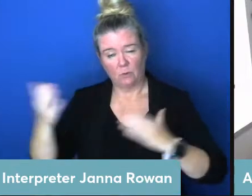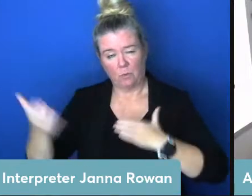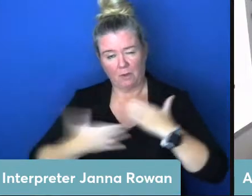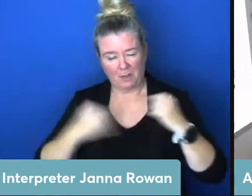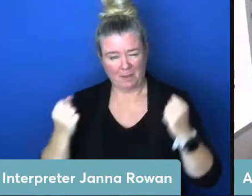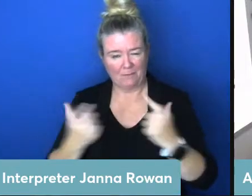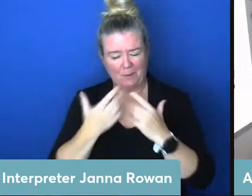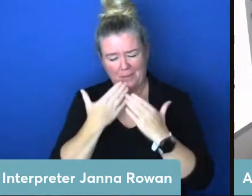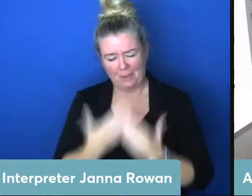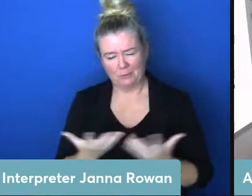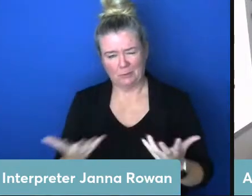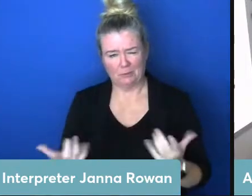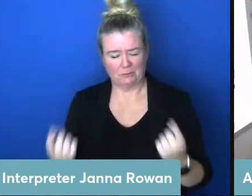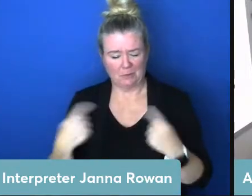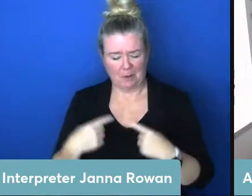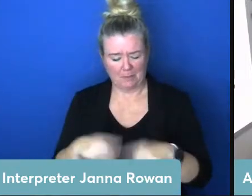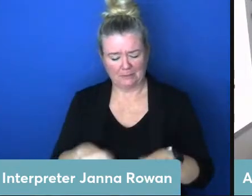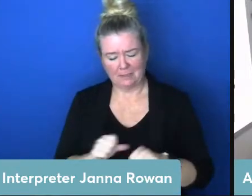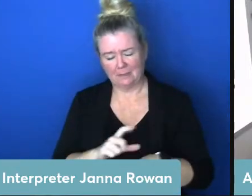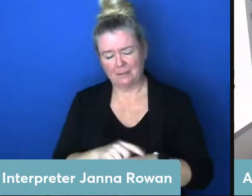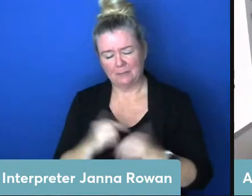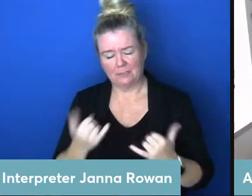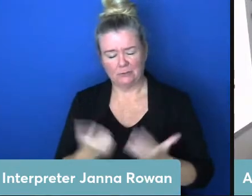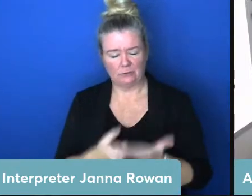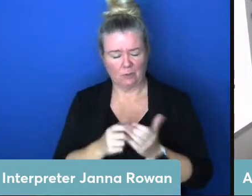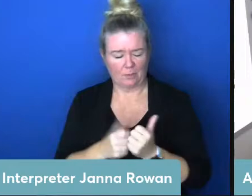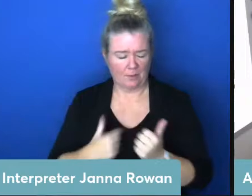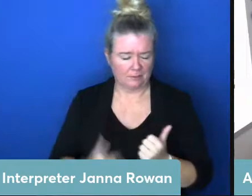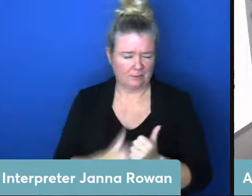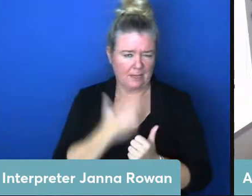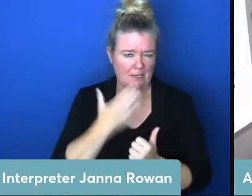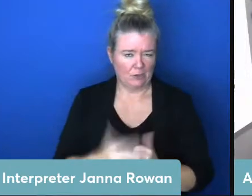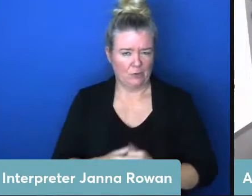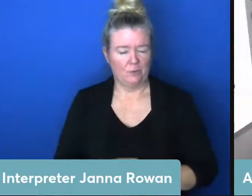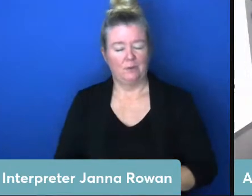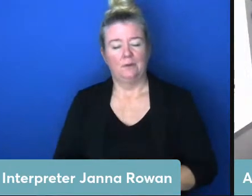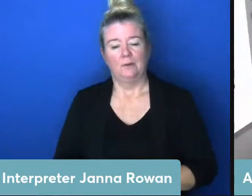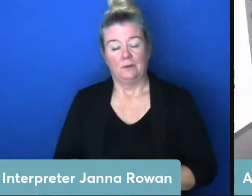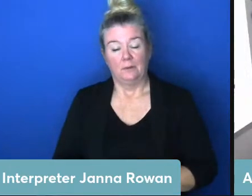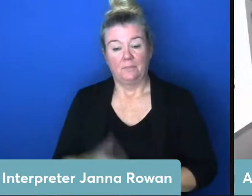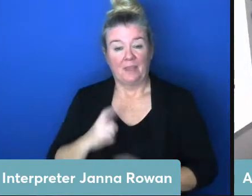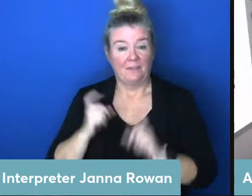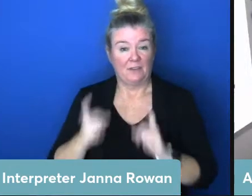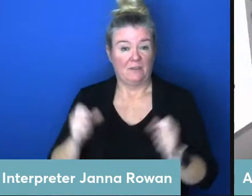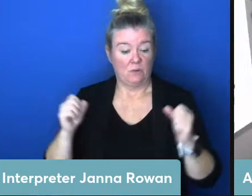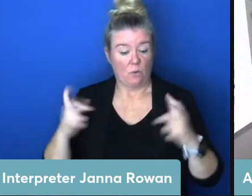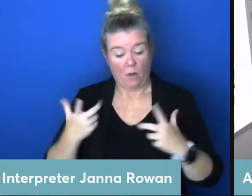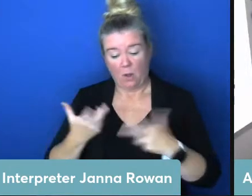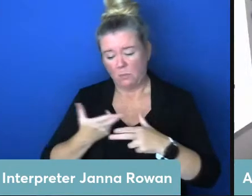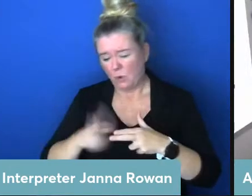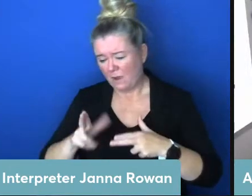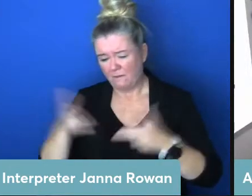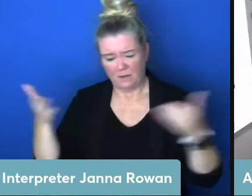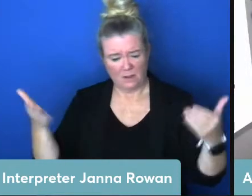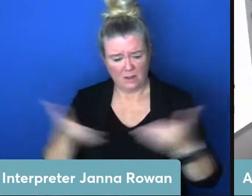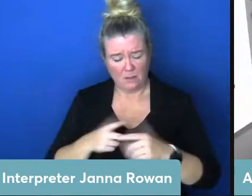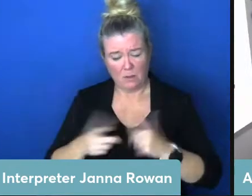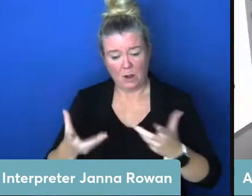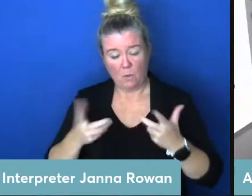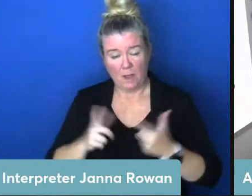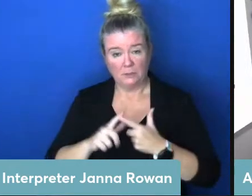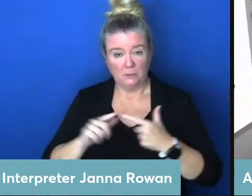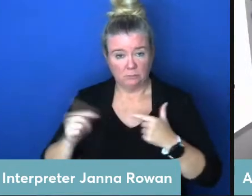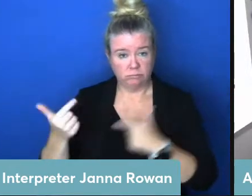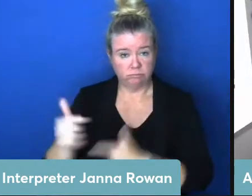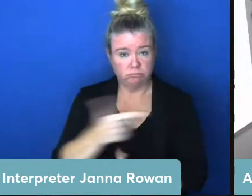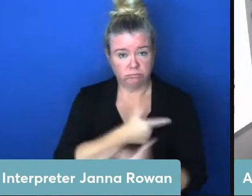everybody. Thank you so much for taking the time today to talk to us. I've given you all very brief introductions, but I would love to go around and have each of